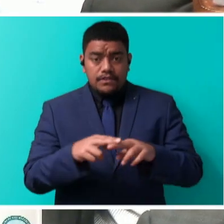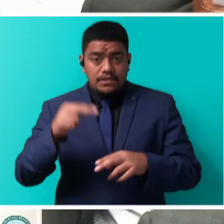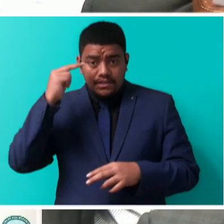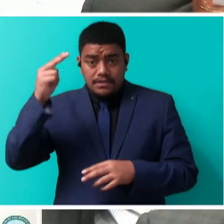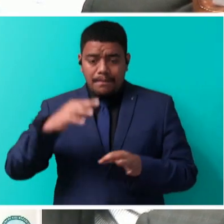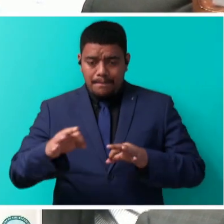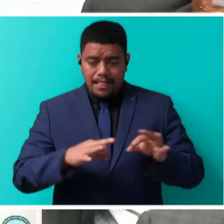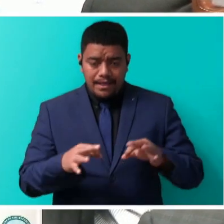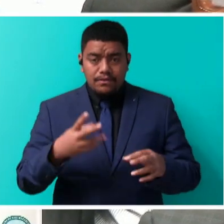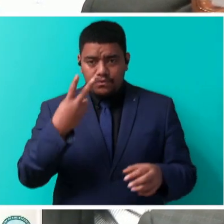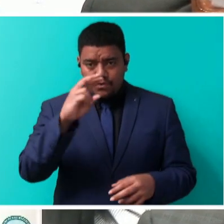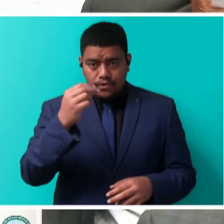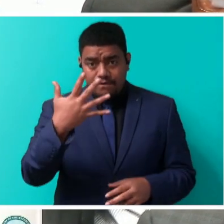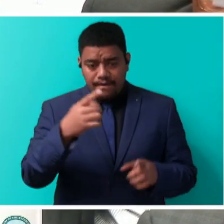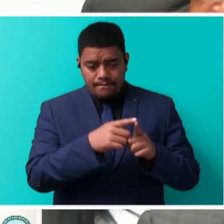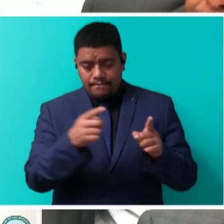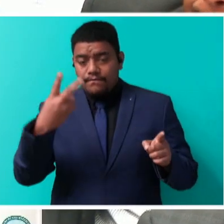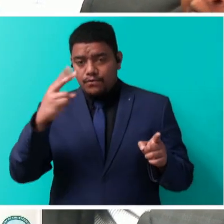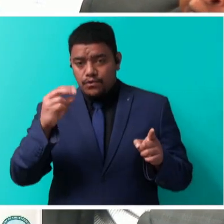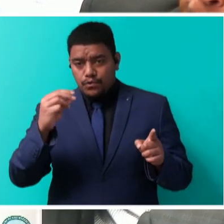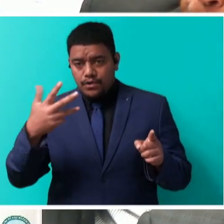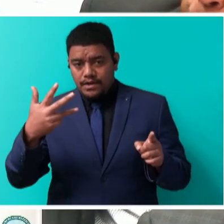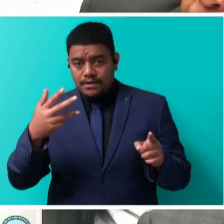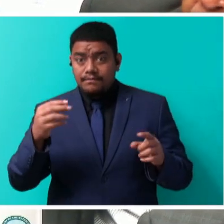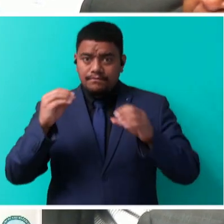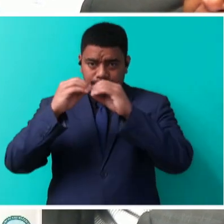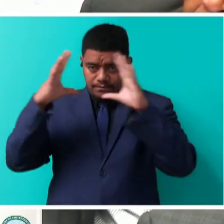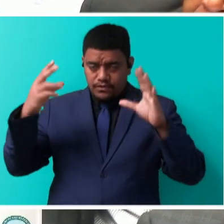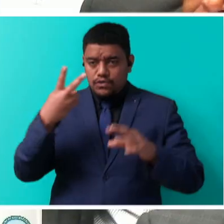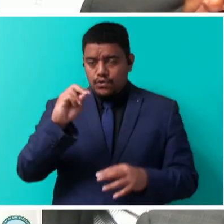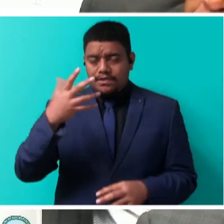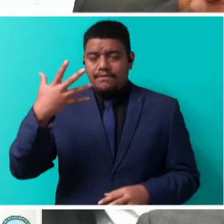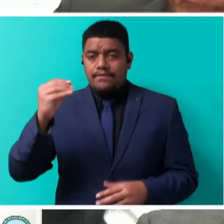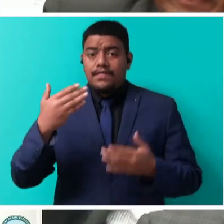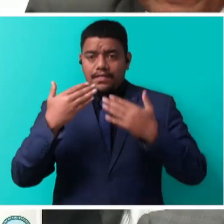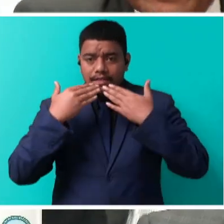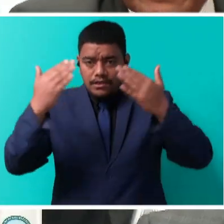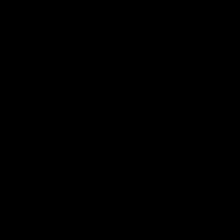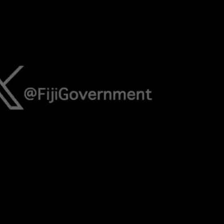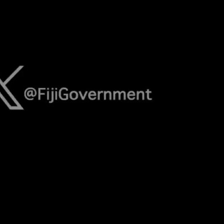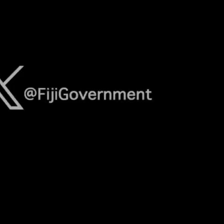Plan 2025 to 2029 and Vision 2050. Thank you, Mr. Speaker, sir.